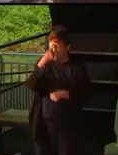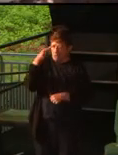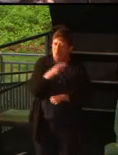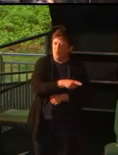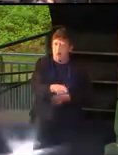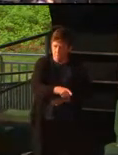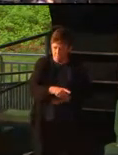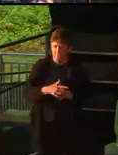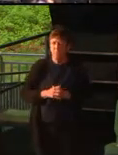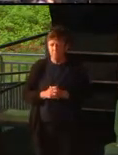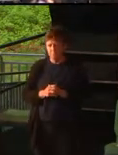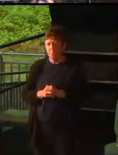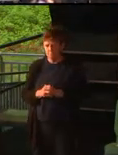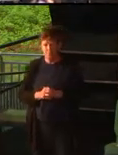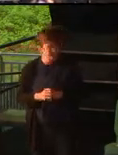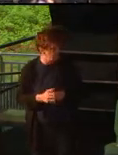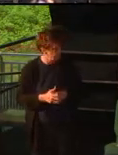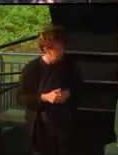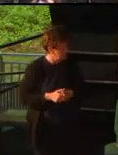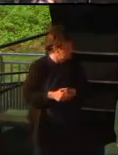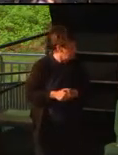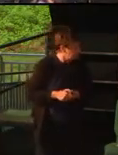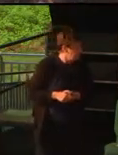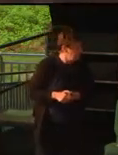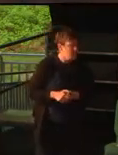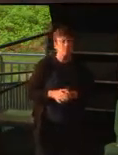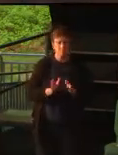Elise and Chloe, you're the blessings I'm still trying to earn.